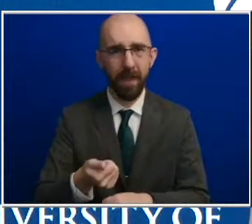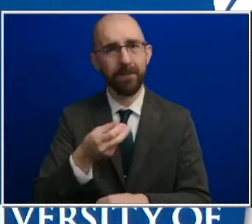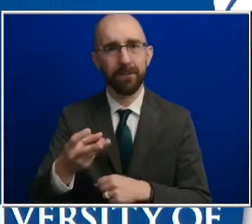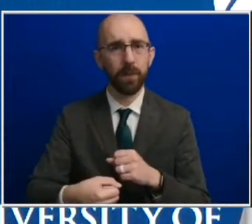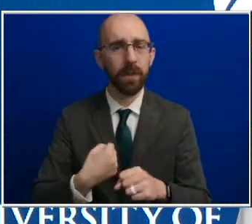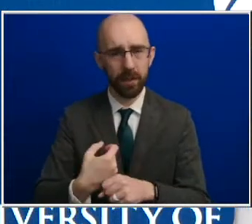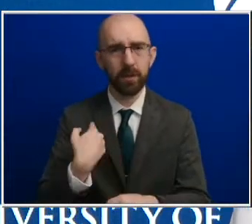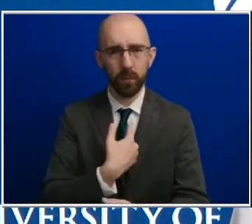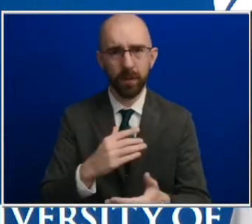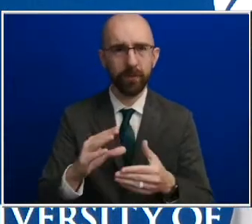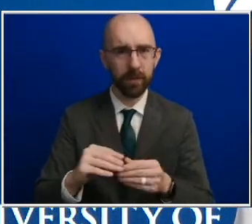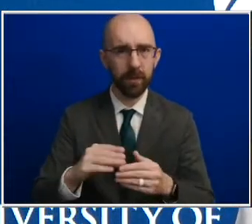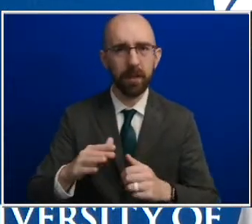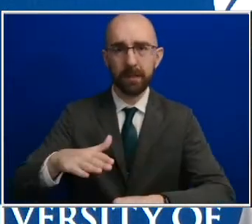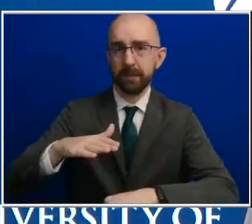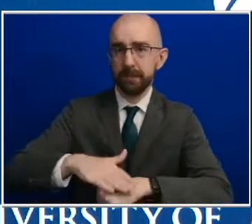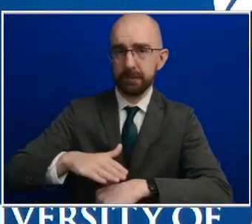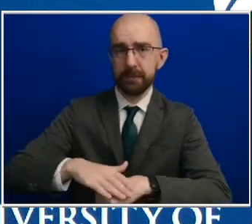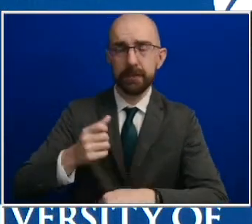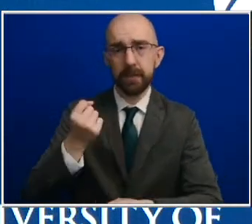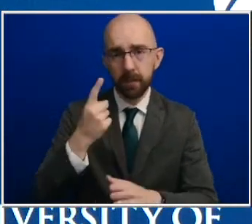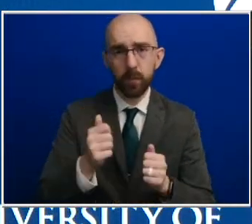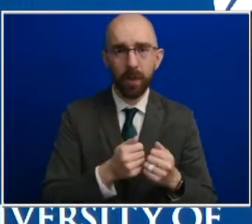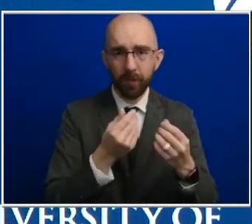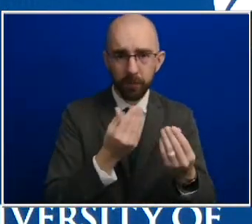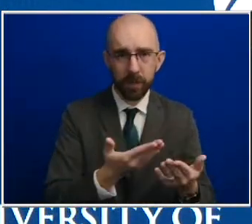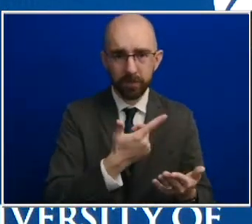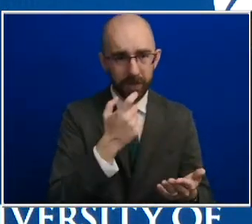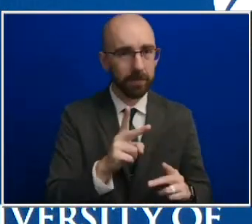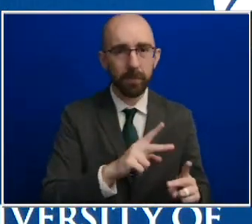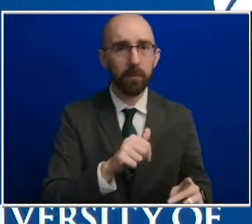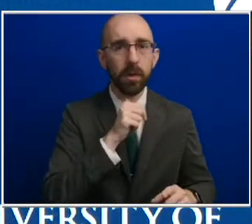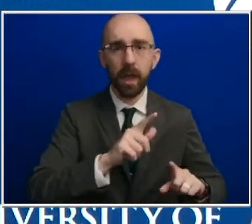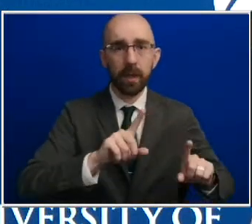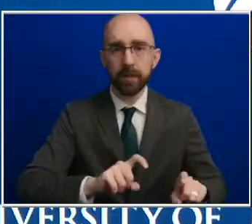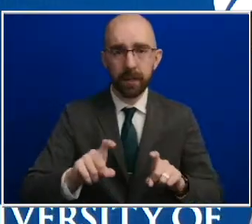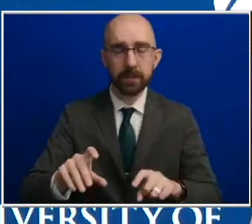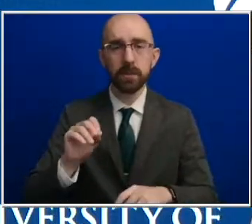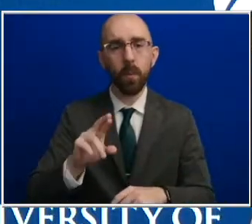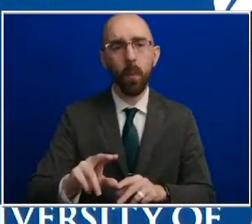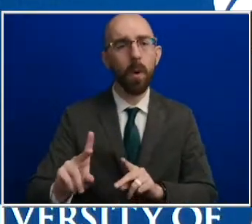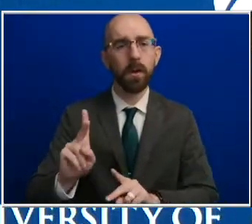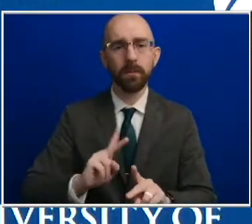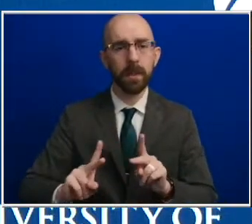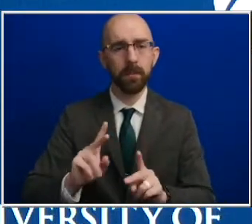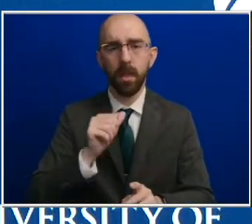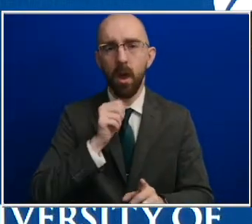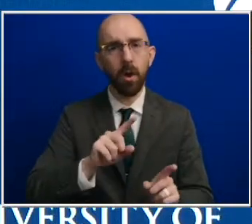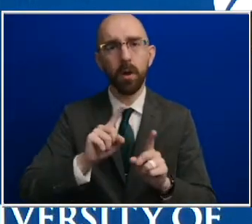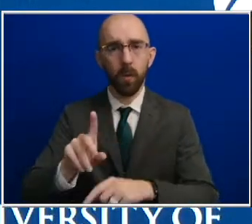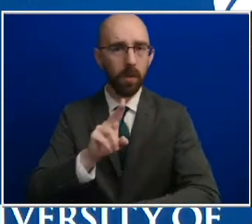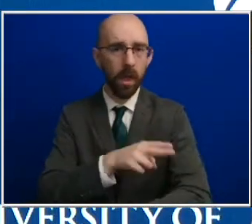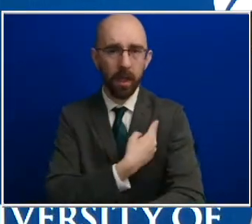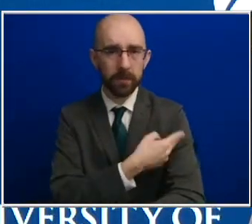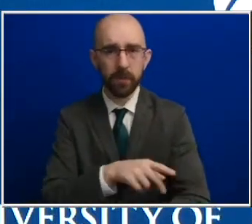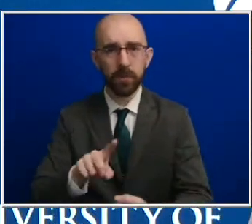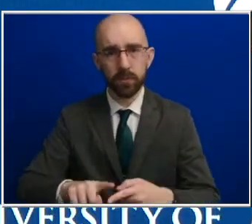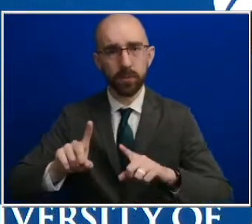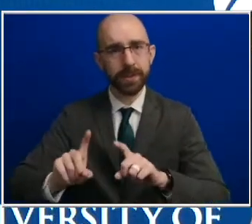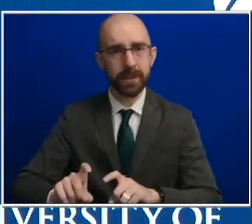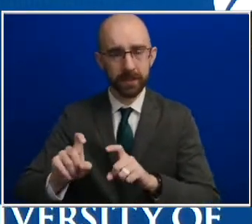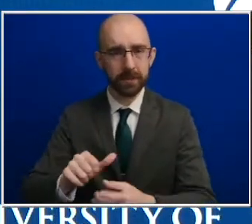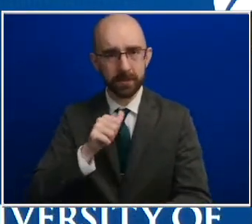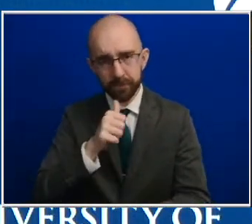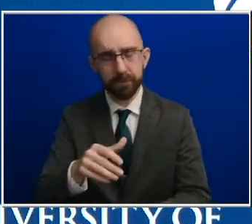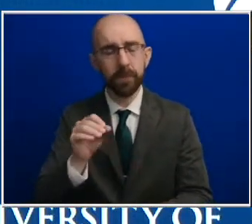are caveats to that information. Number one, because people aren't testing or people aren't going to the hospital to get tested, or because